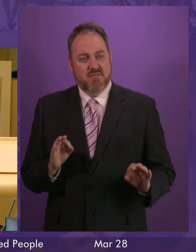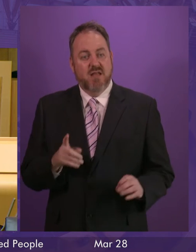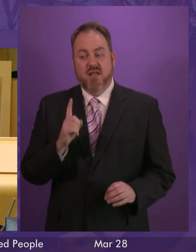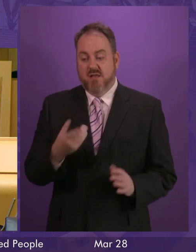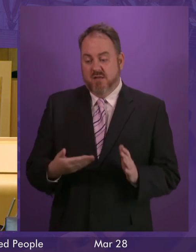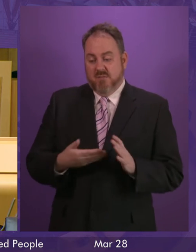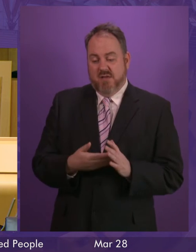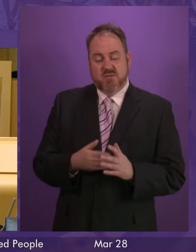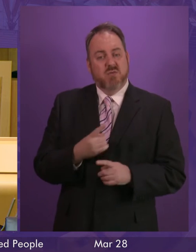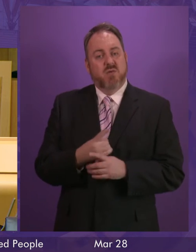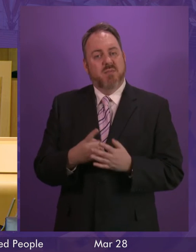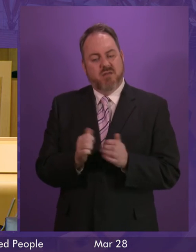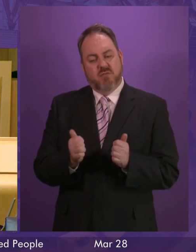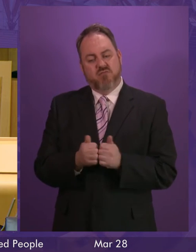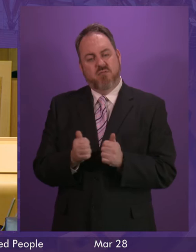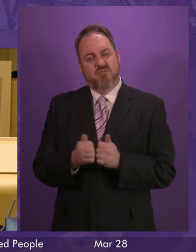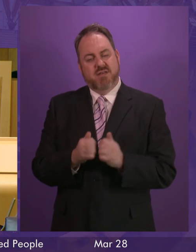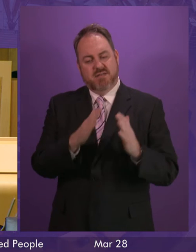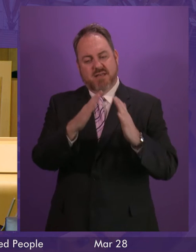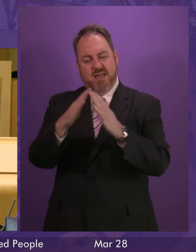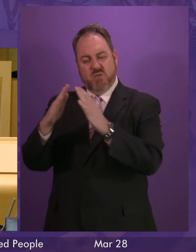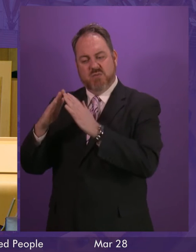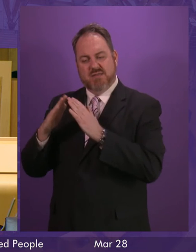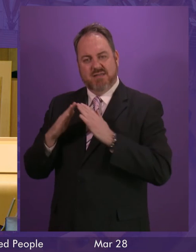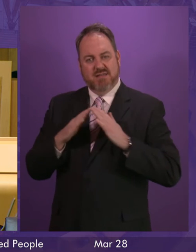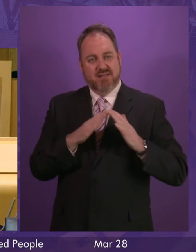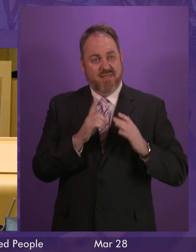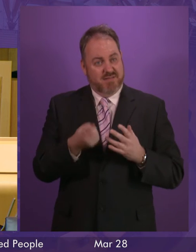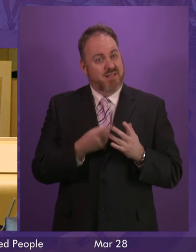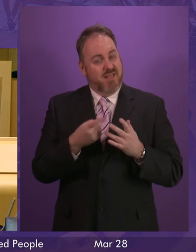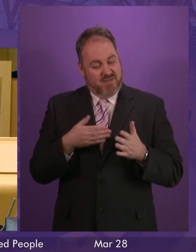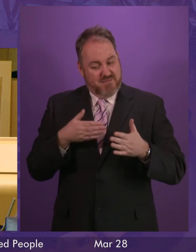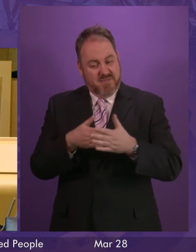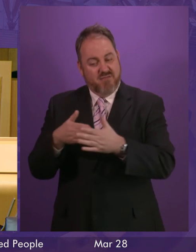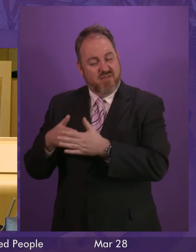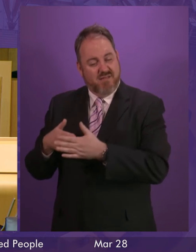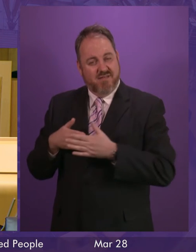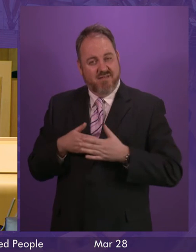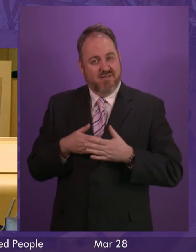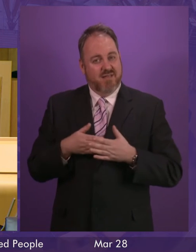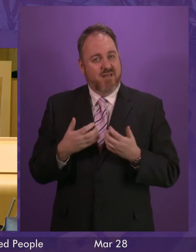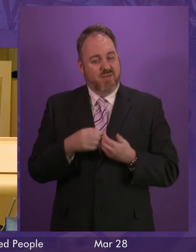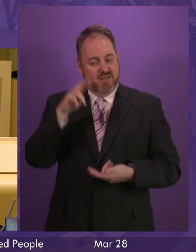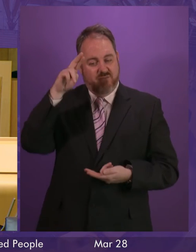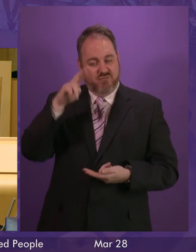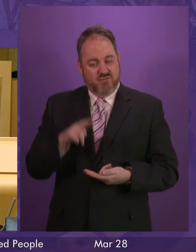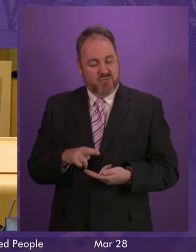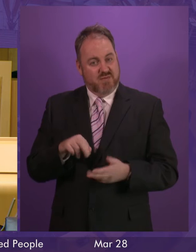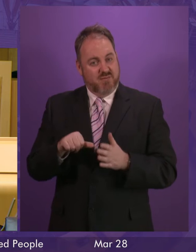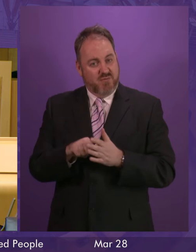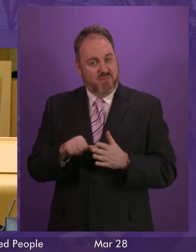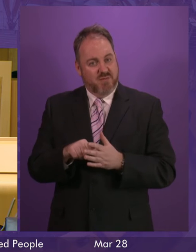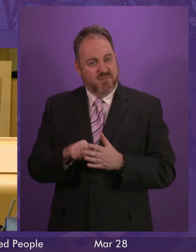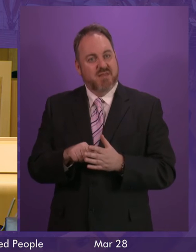of course, is a barrier to allowing people the independence they deserve. And this needs to be tackled by ensuring, to begin with,